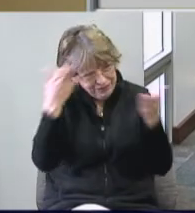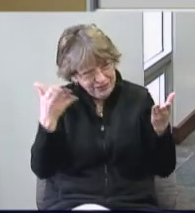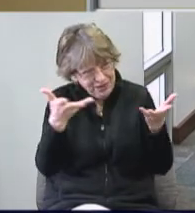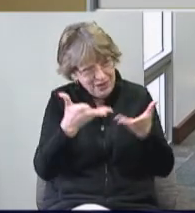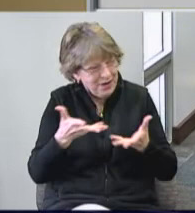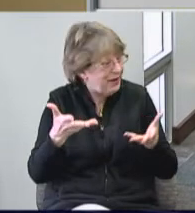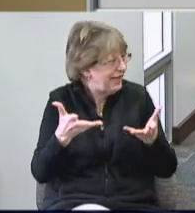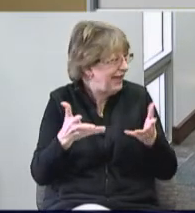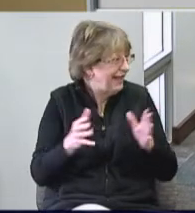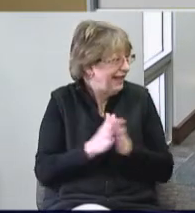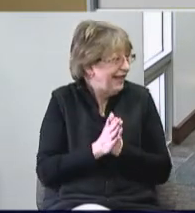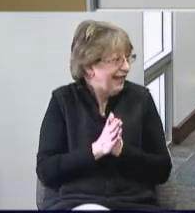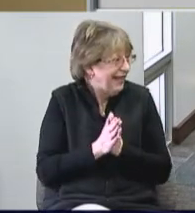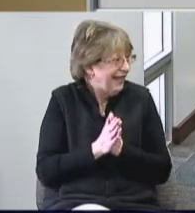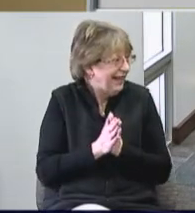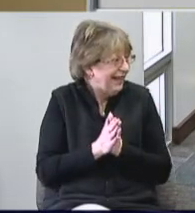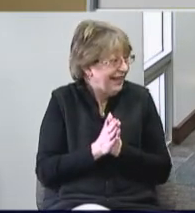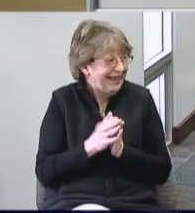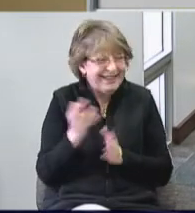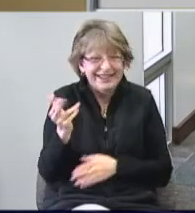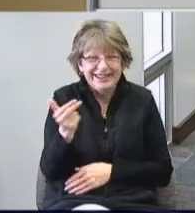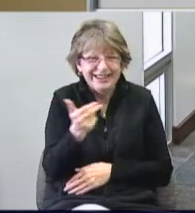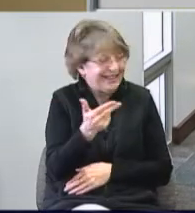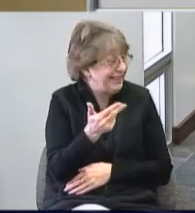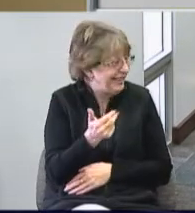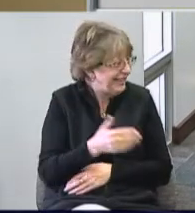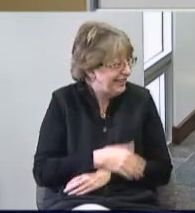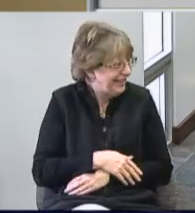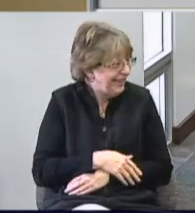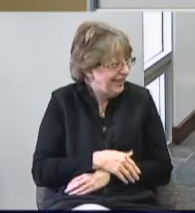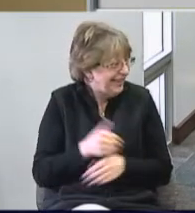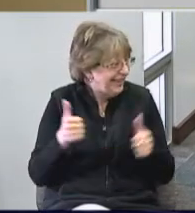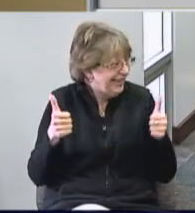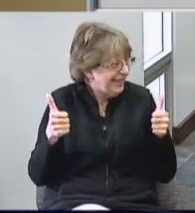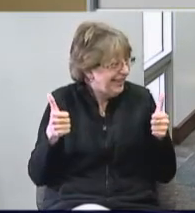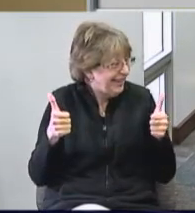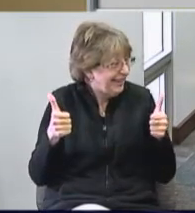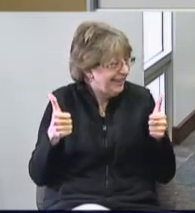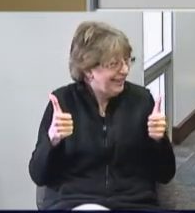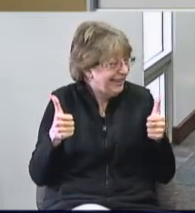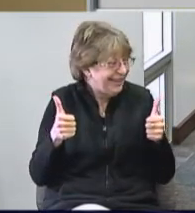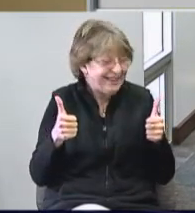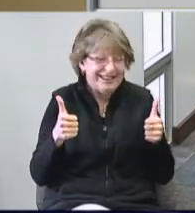And Johnny Strike. and Johnny Stryker.